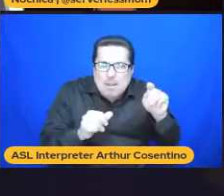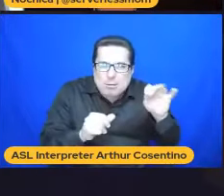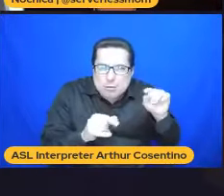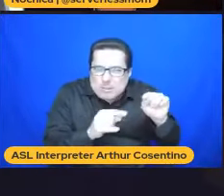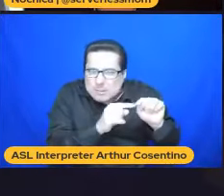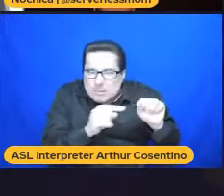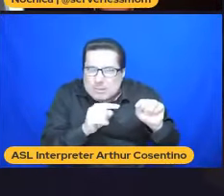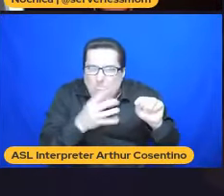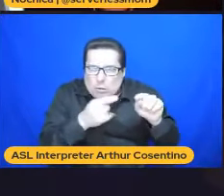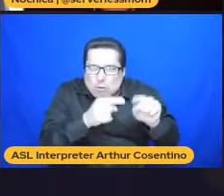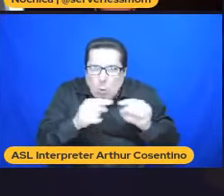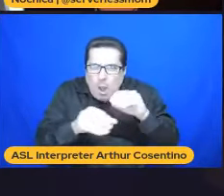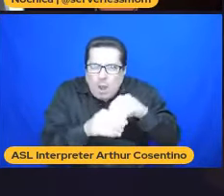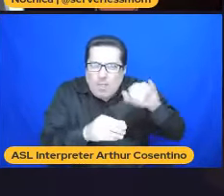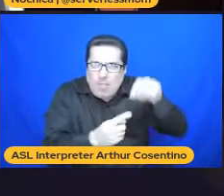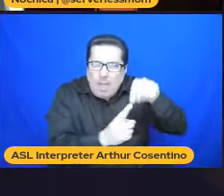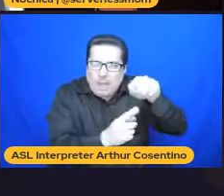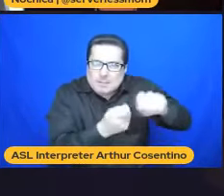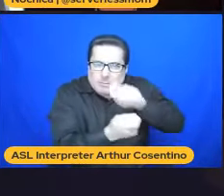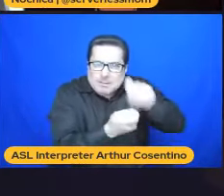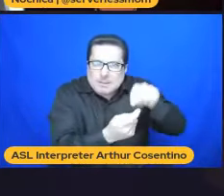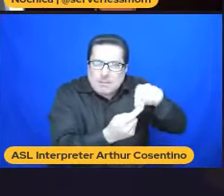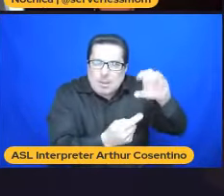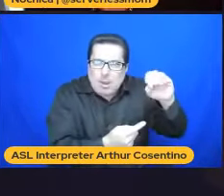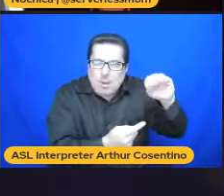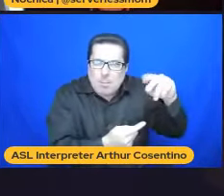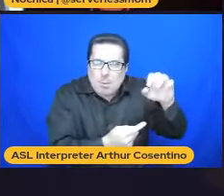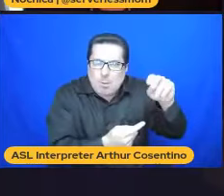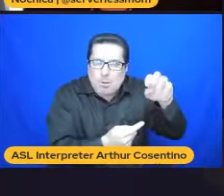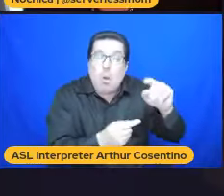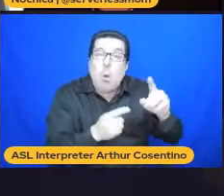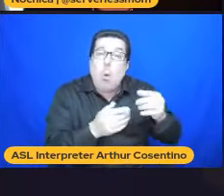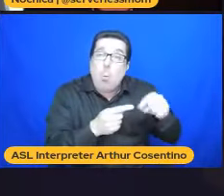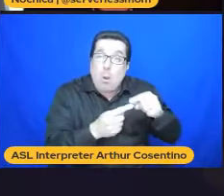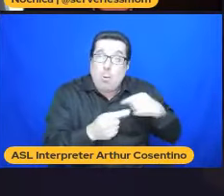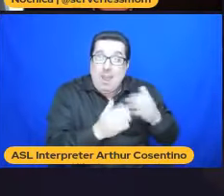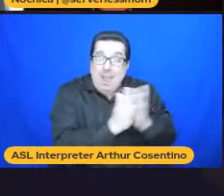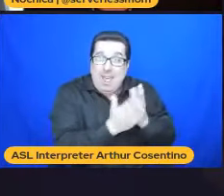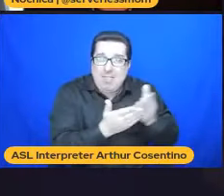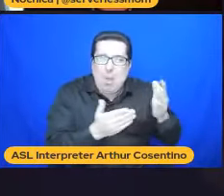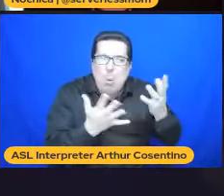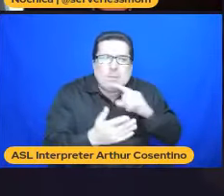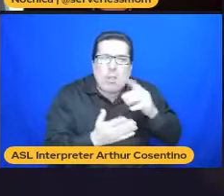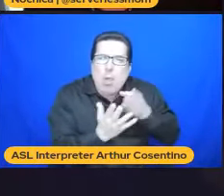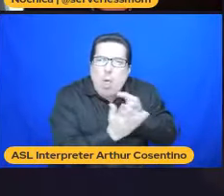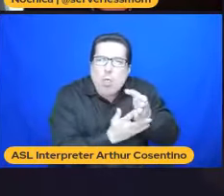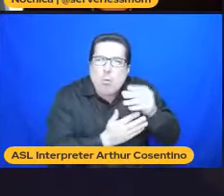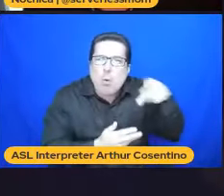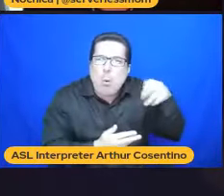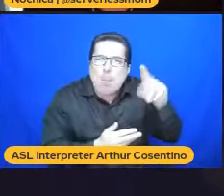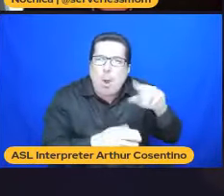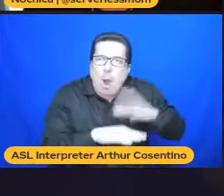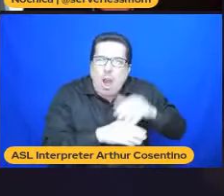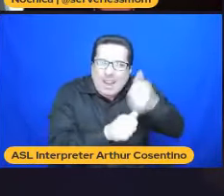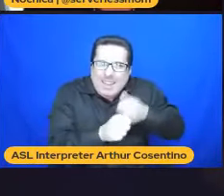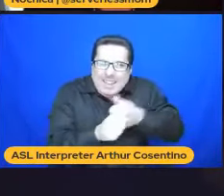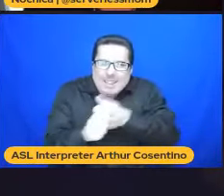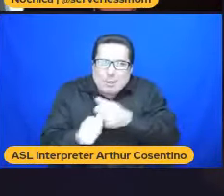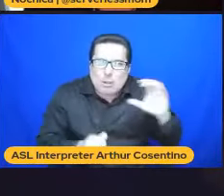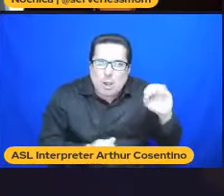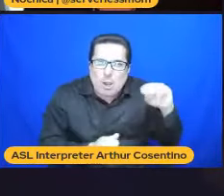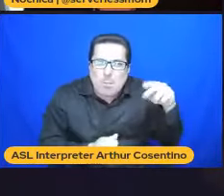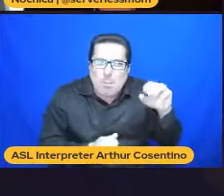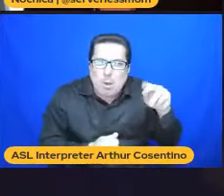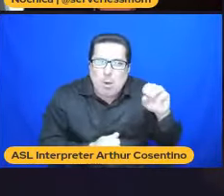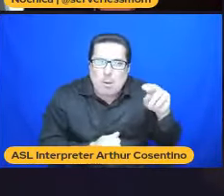a component. And so when we ask things like, what is the throughput on each component, it's very easy to say, oh